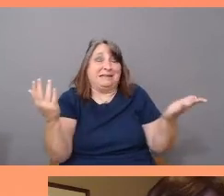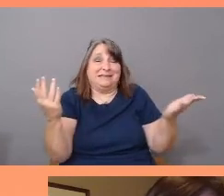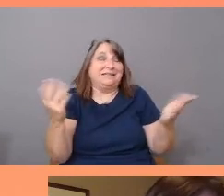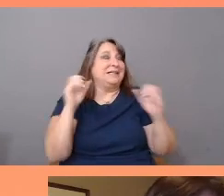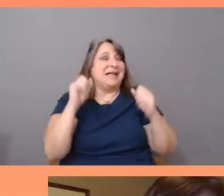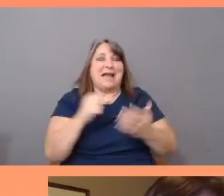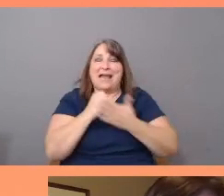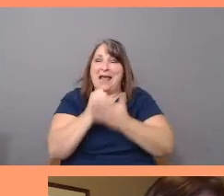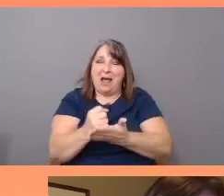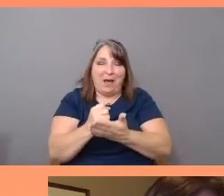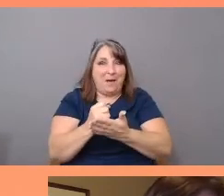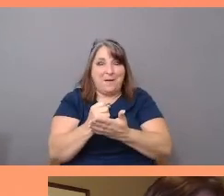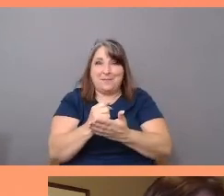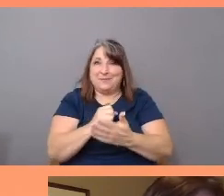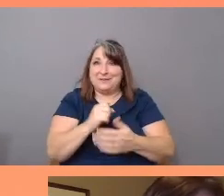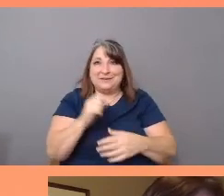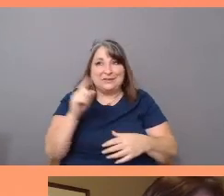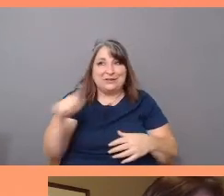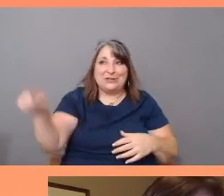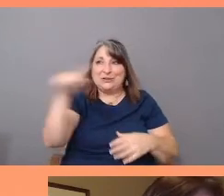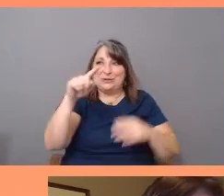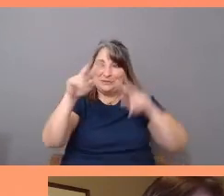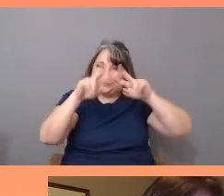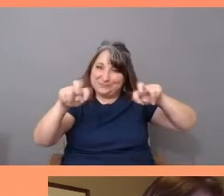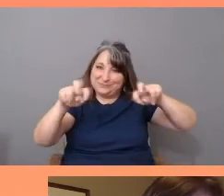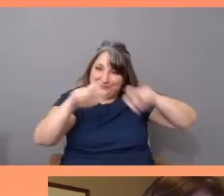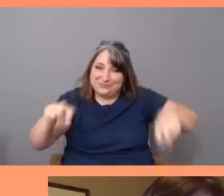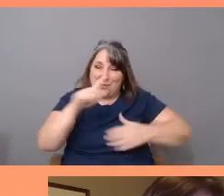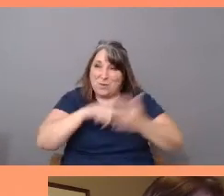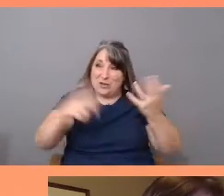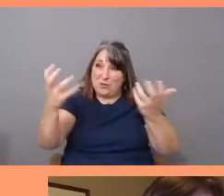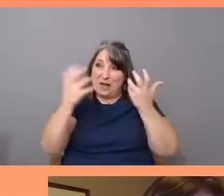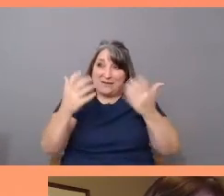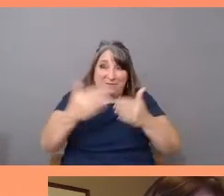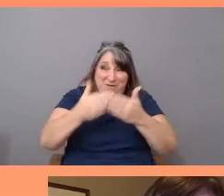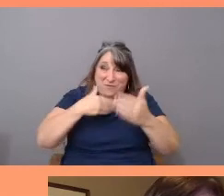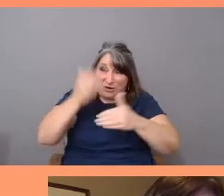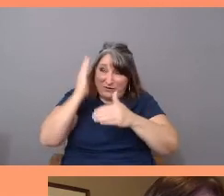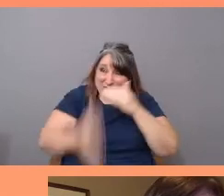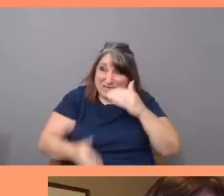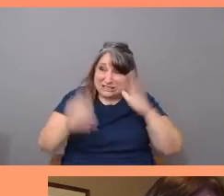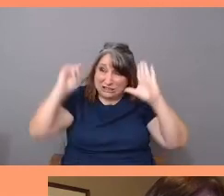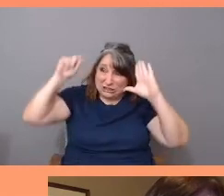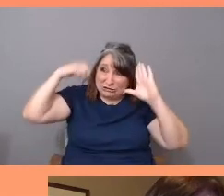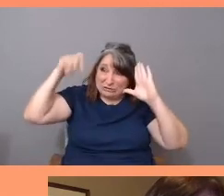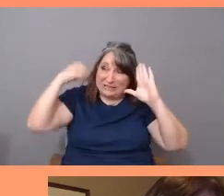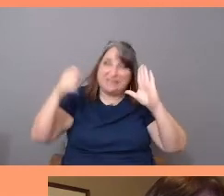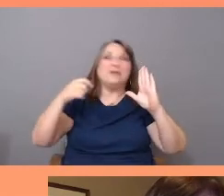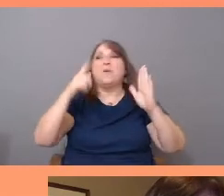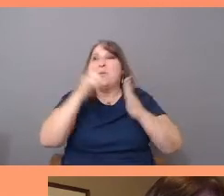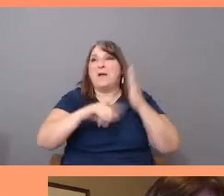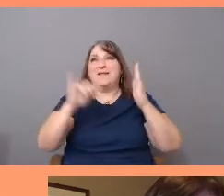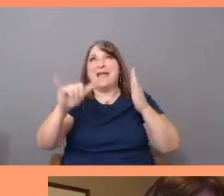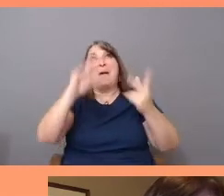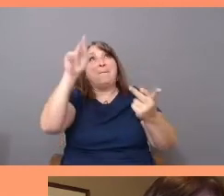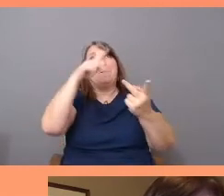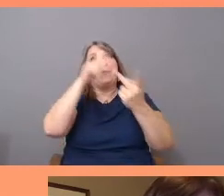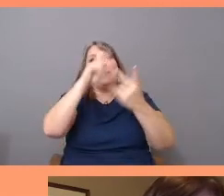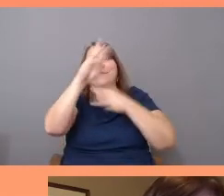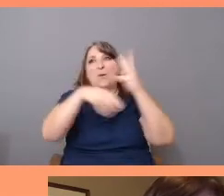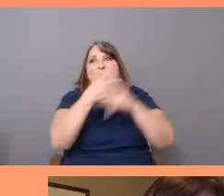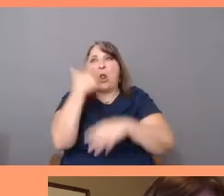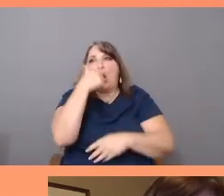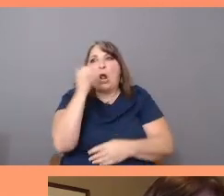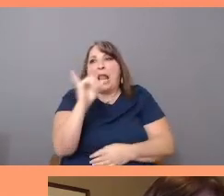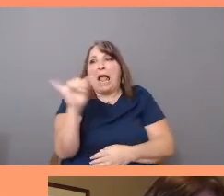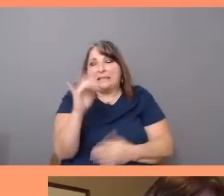look at what you want to, even before you finish shooting, it can help you look at what that ideal world might be like. And maybe